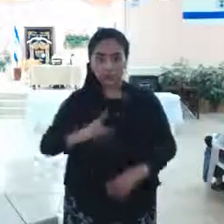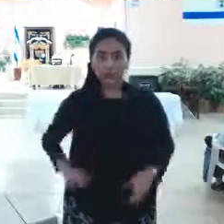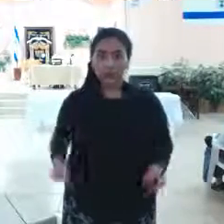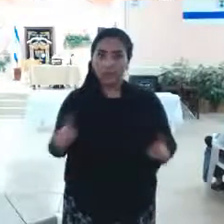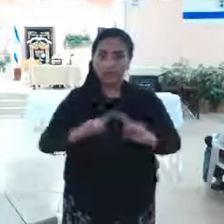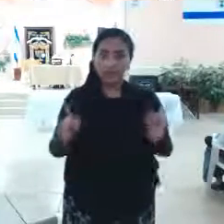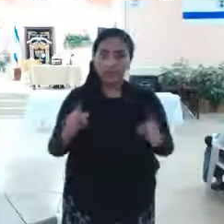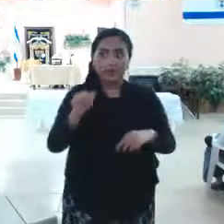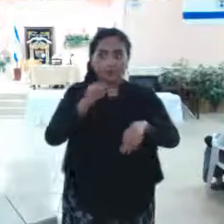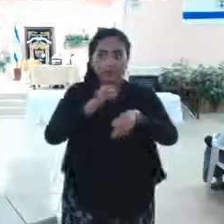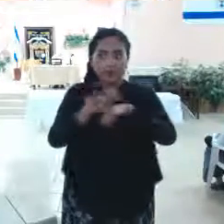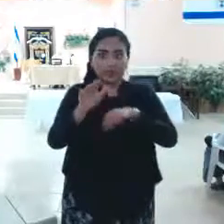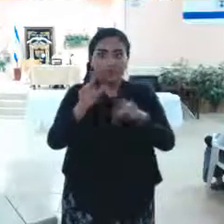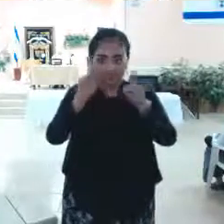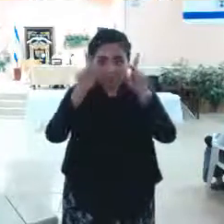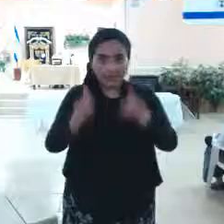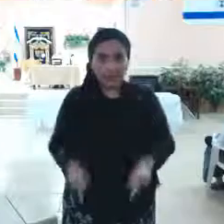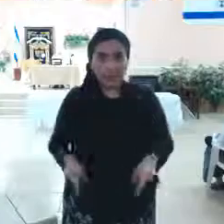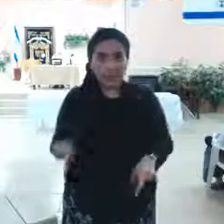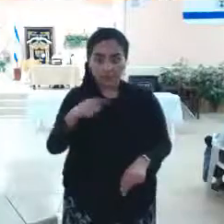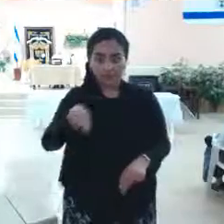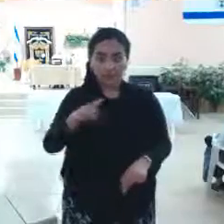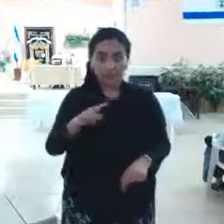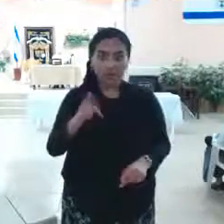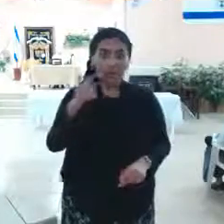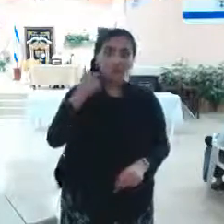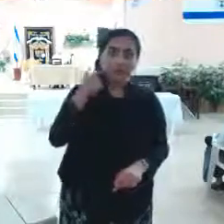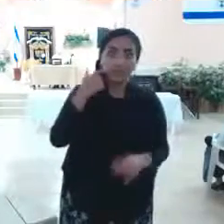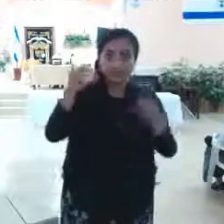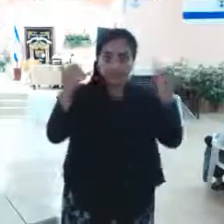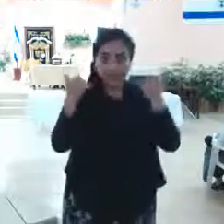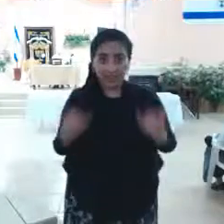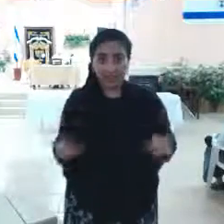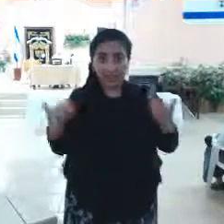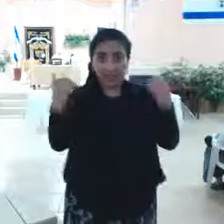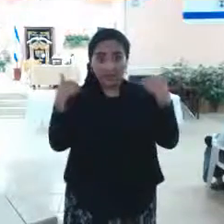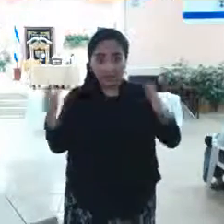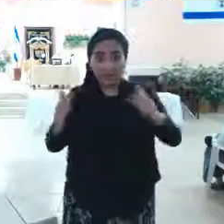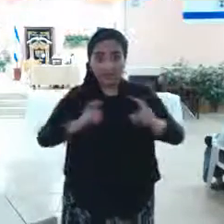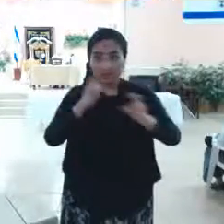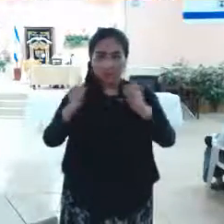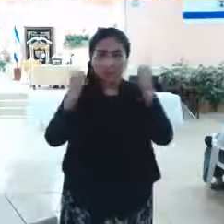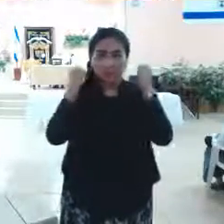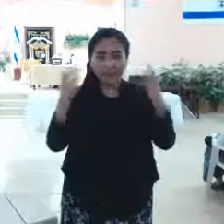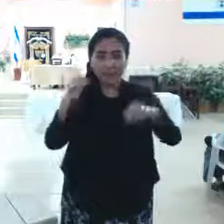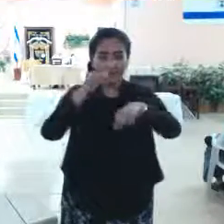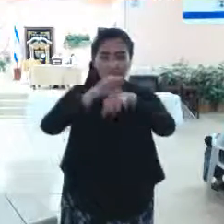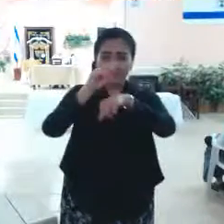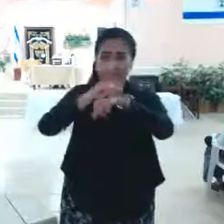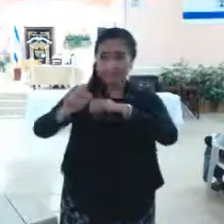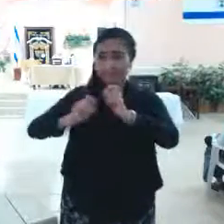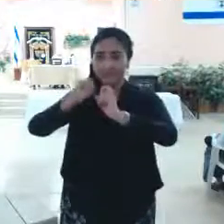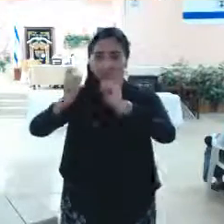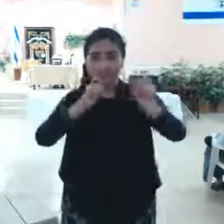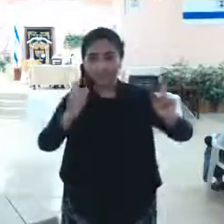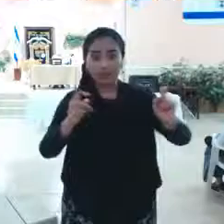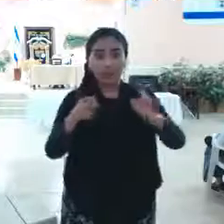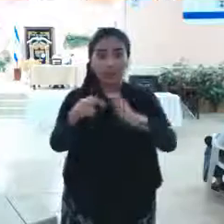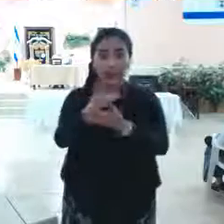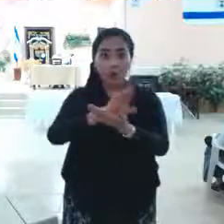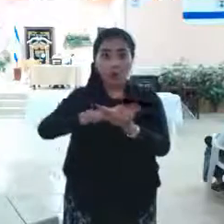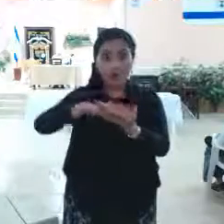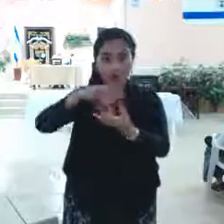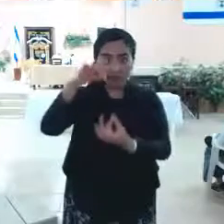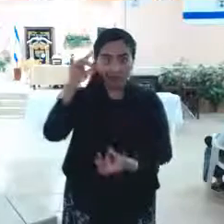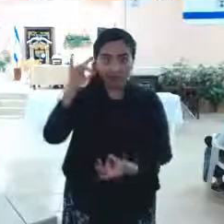but they were messengers and they laughed. Nowadays, angels, they give a lot of announcements. The